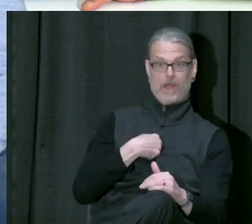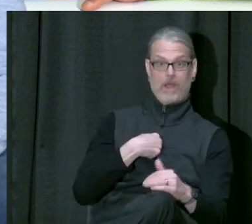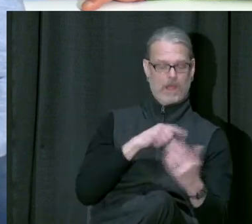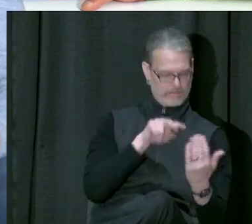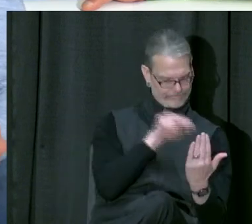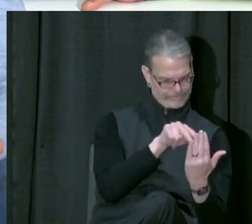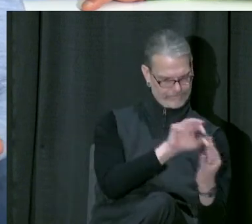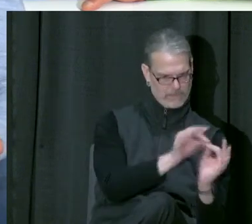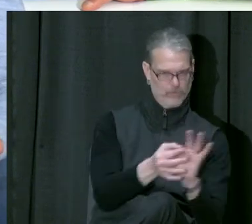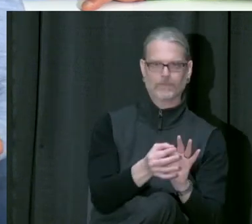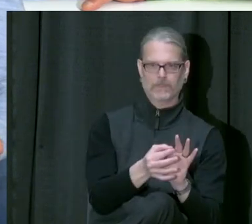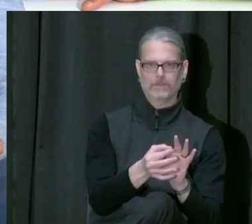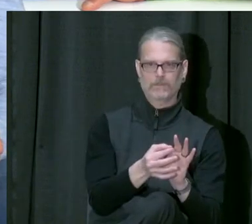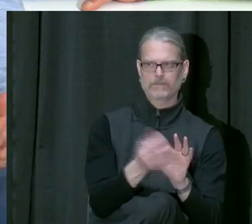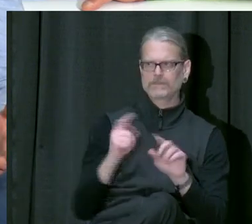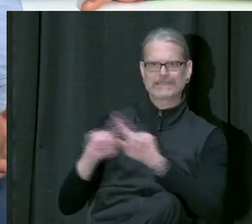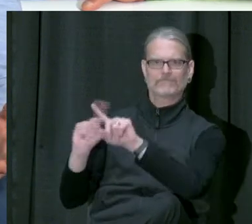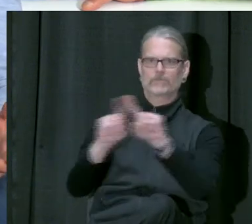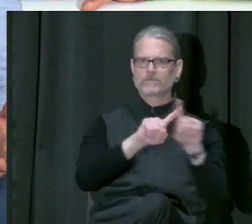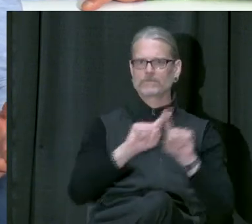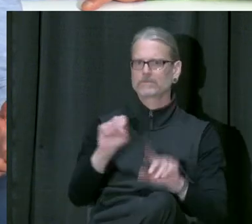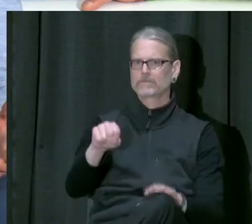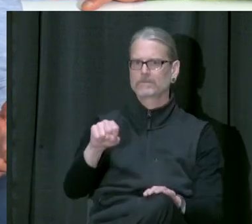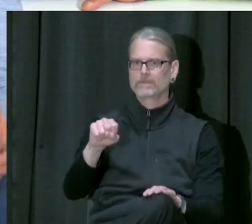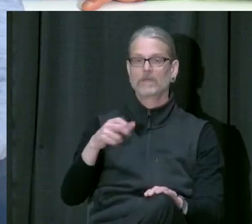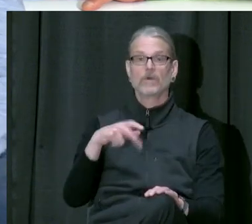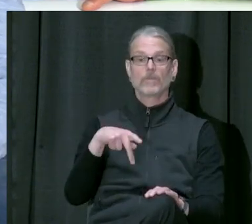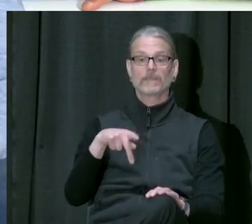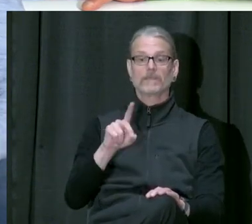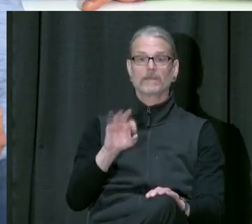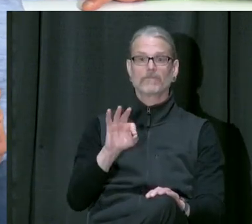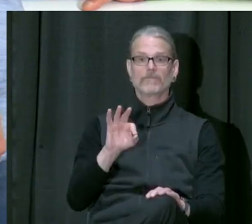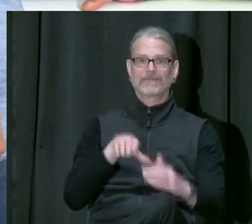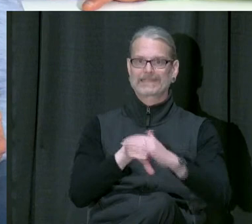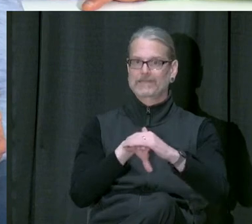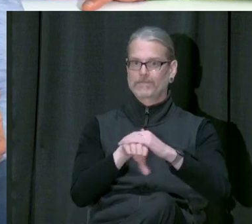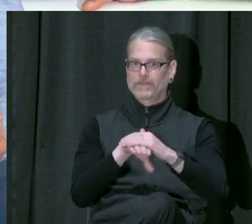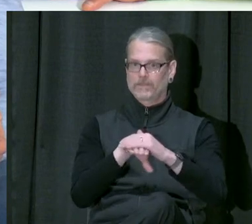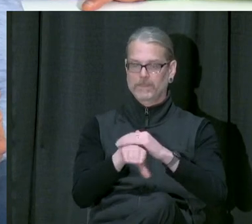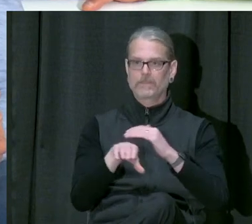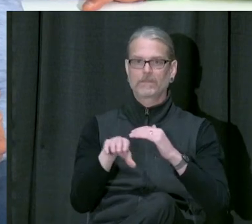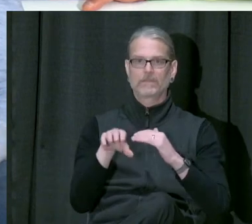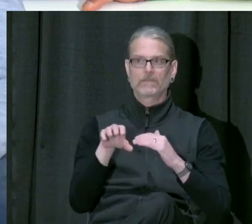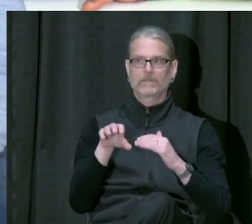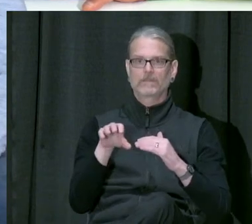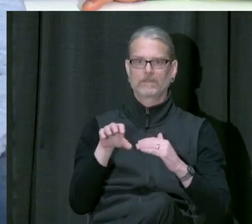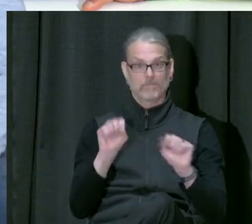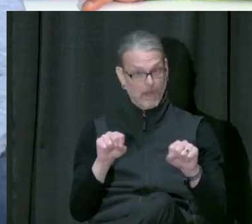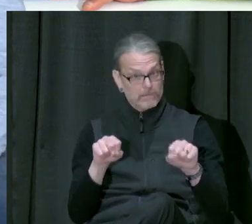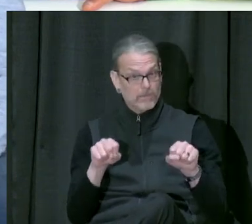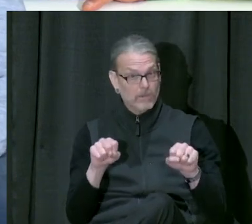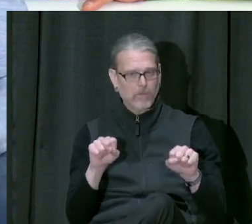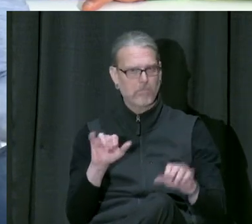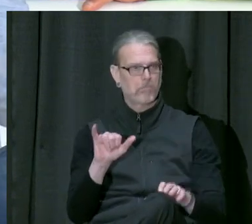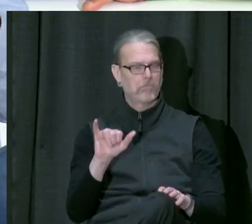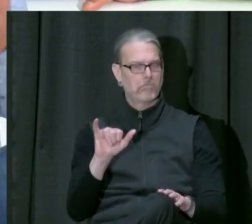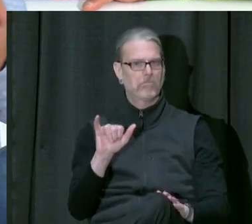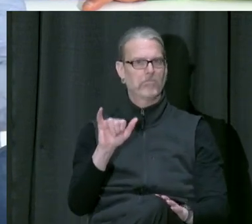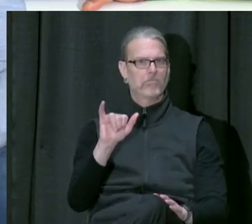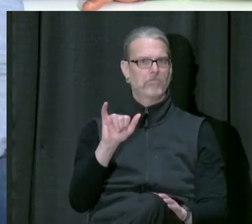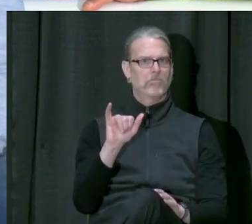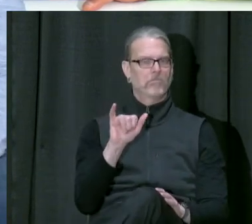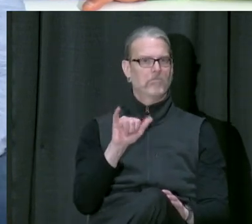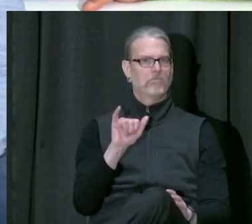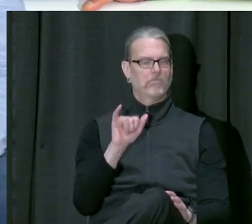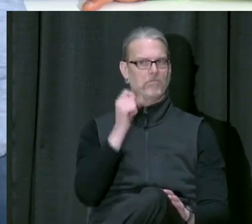so when I learned about PDF accessibility and the fact that it was possible, I